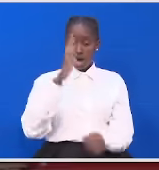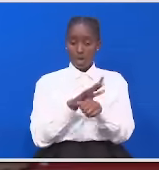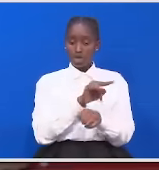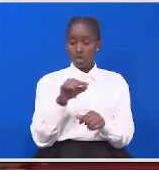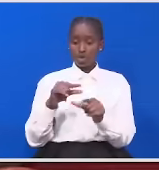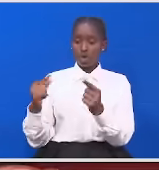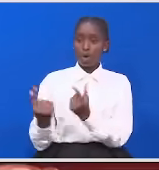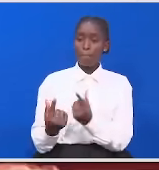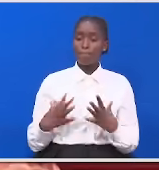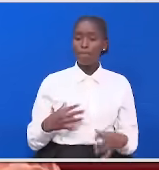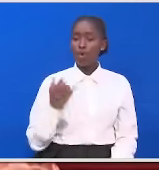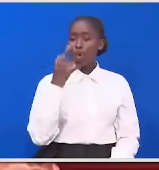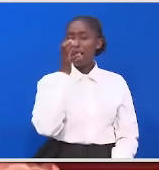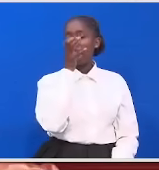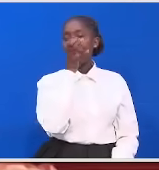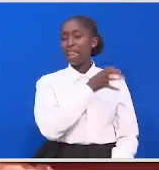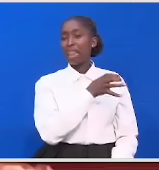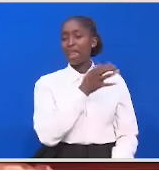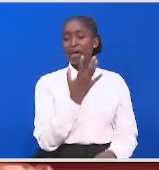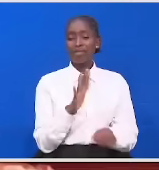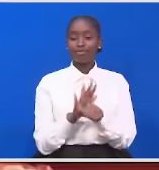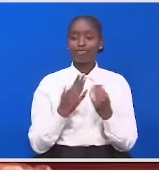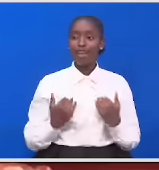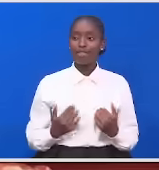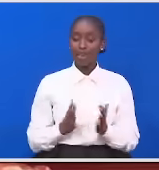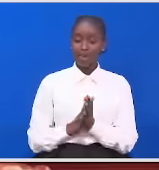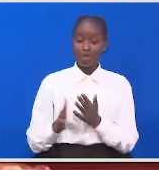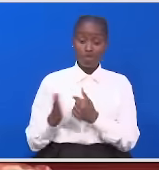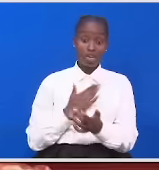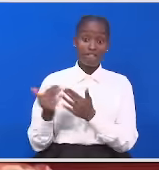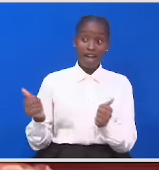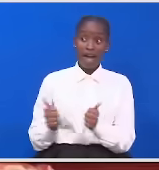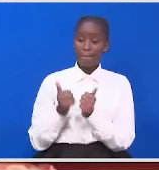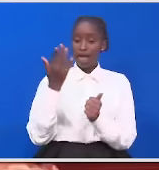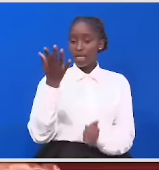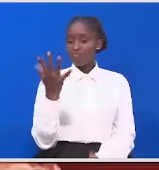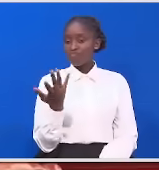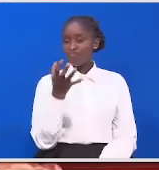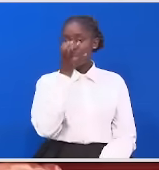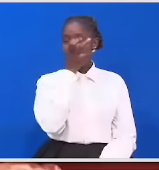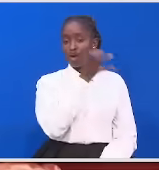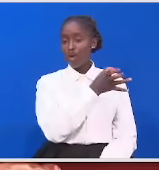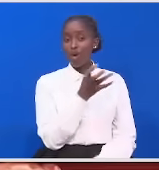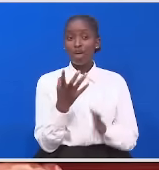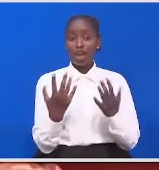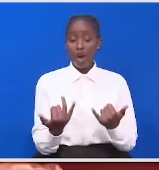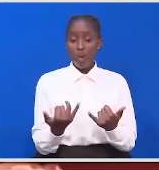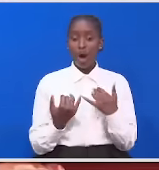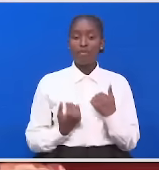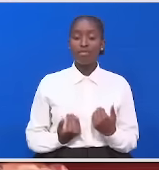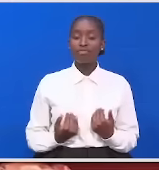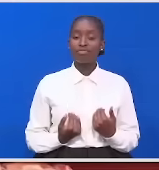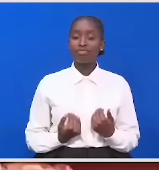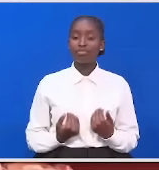people who are ignorant on what is going on or what really happened. So